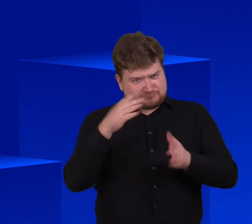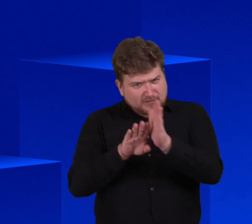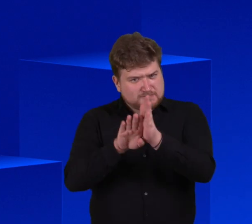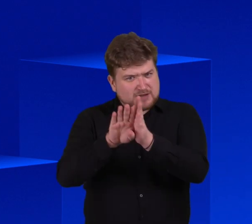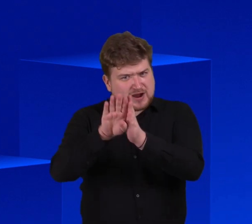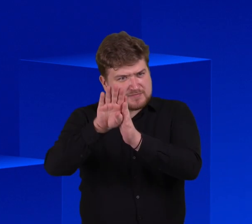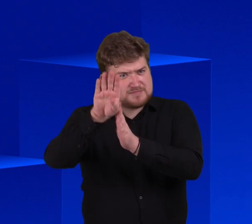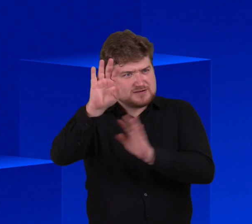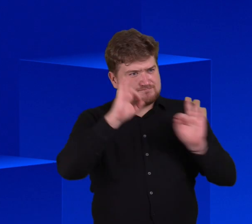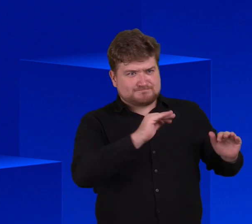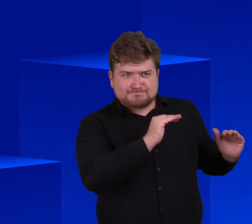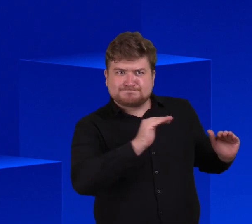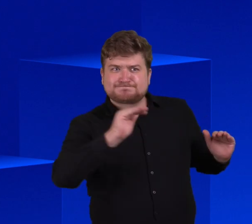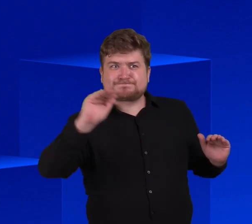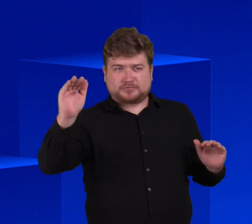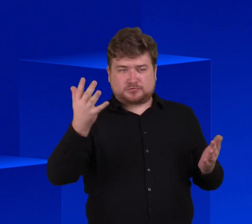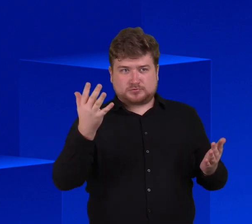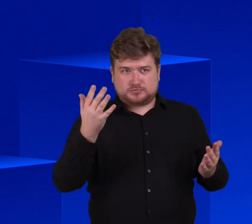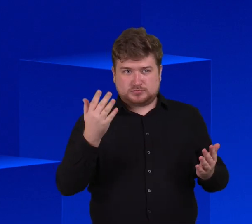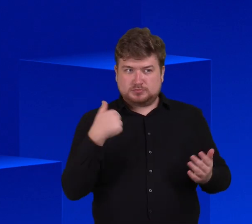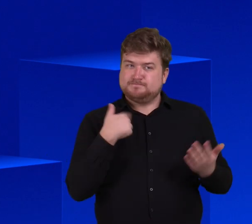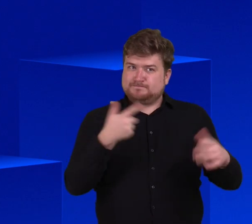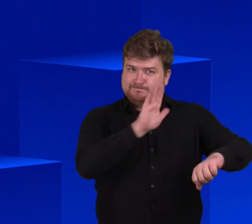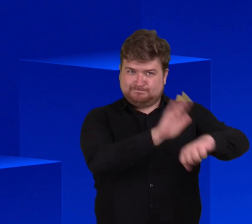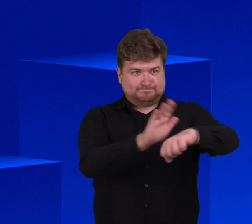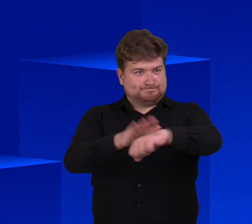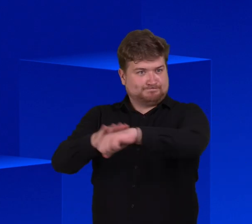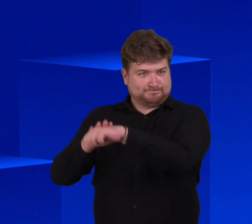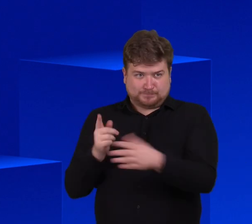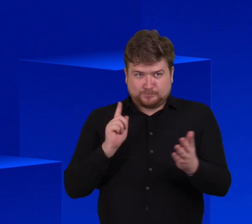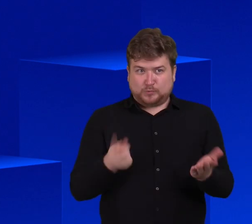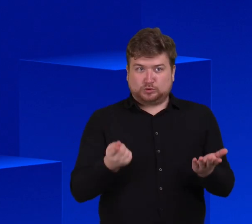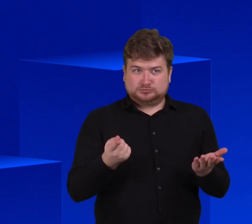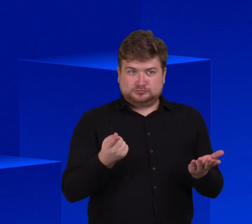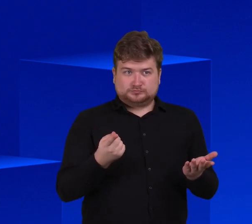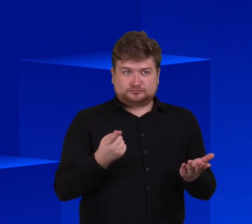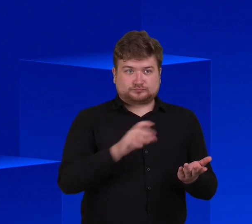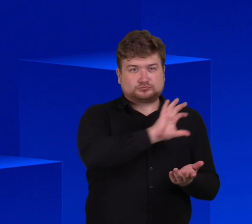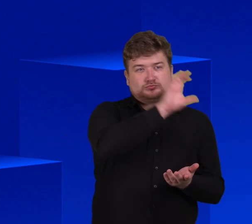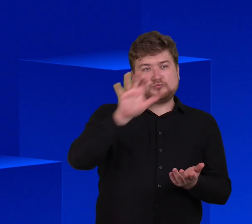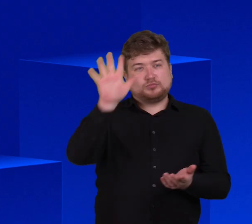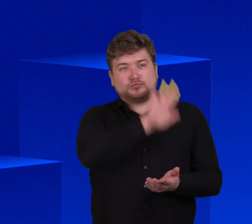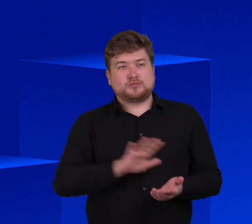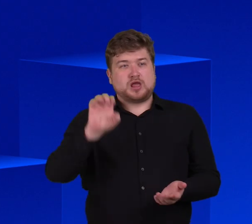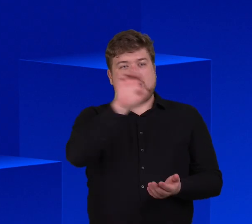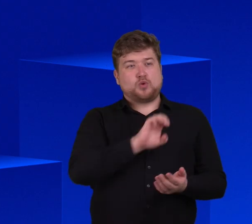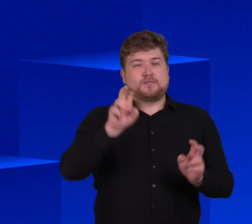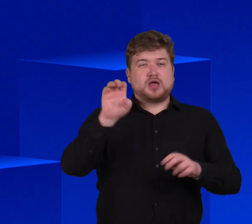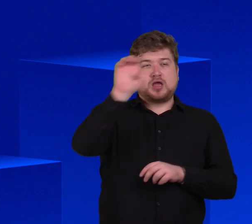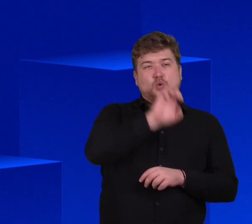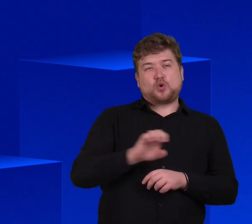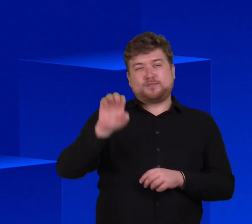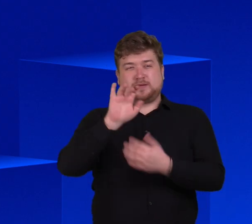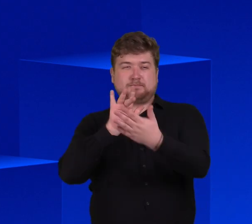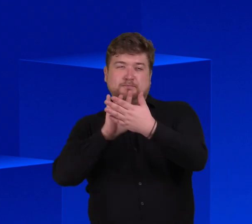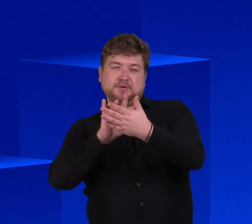states, because you see how this decline may look like according to some scenarios that the